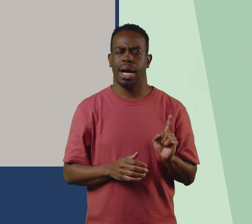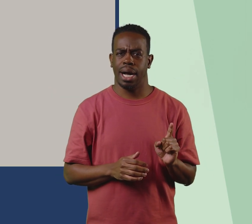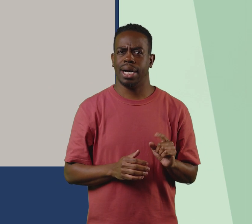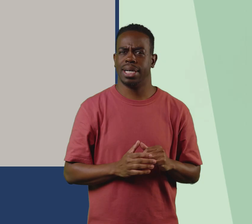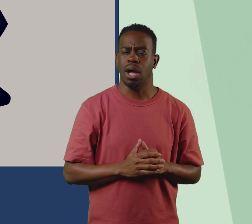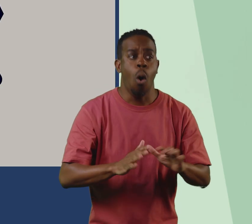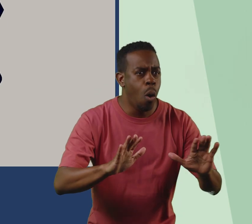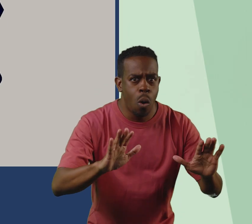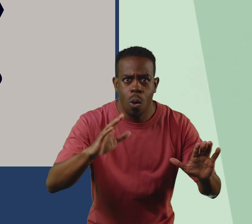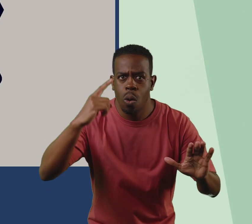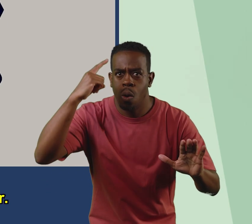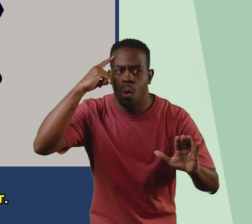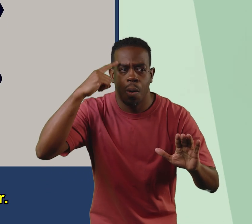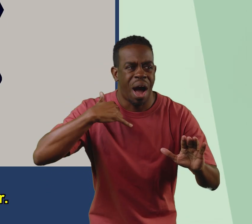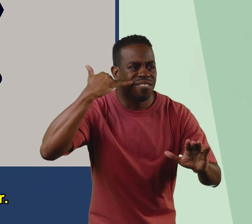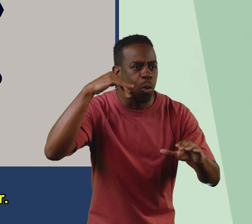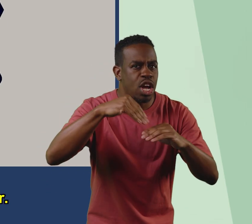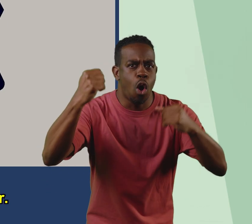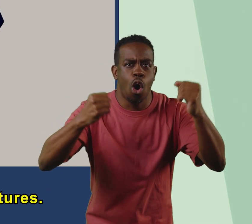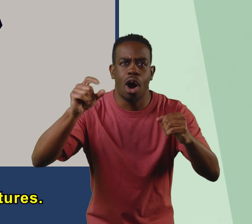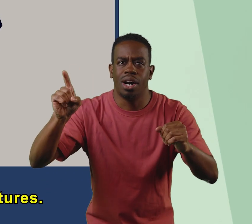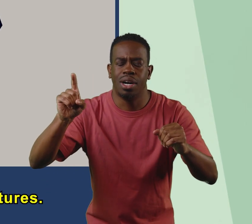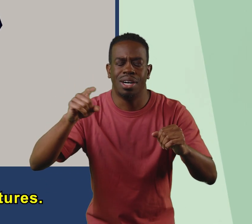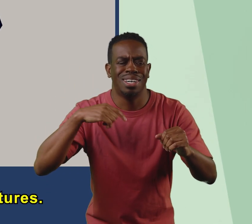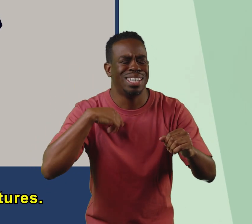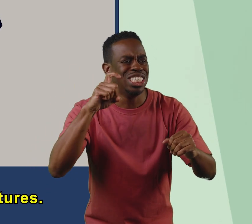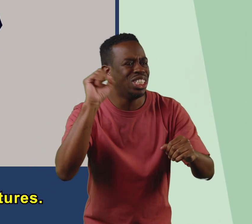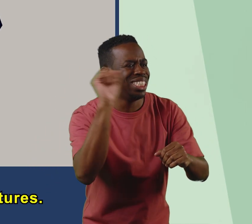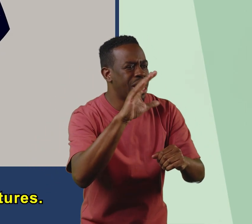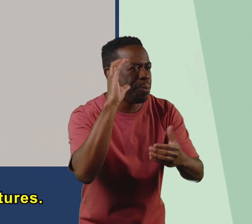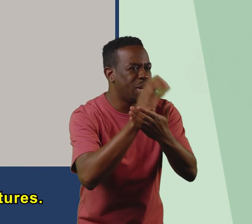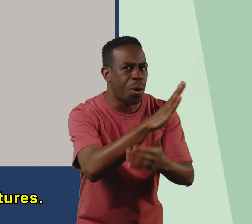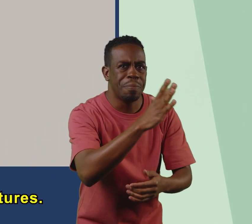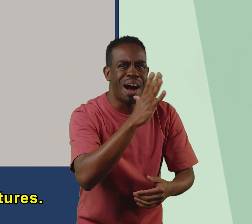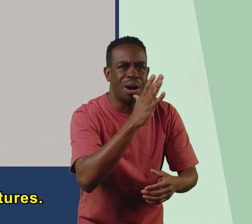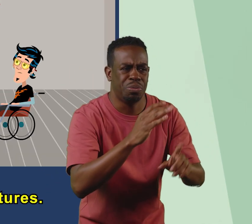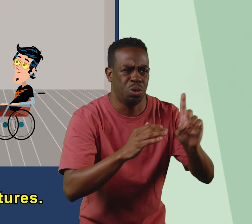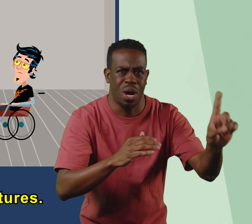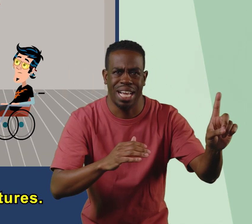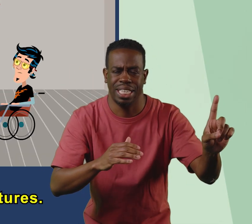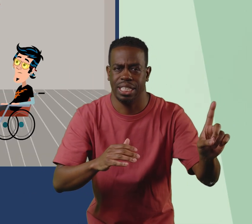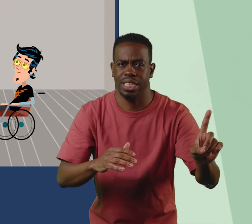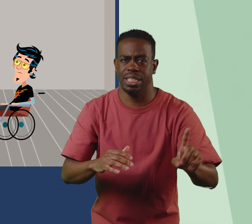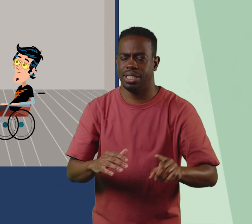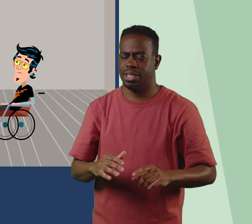Uh-huh. Oh, no. My phone's in the car. I promised your mom pictures.